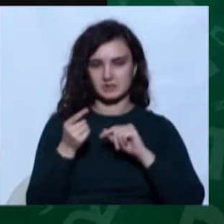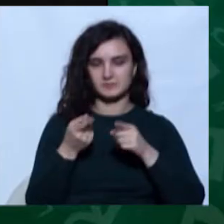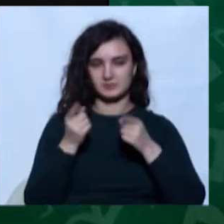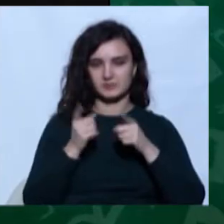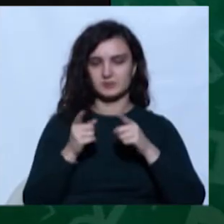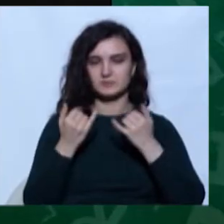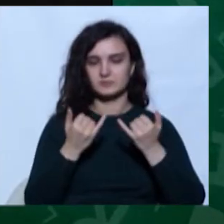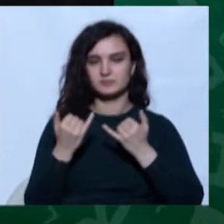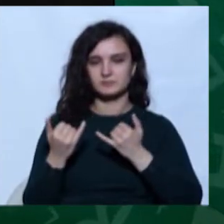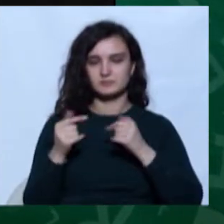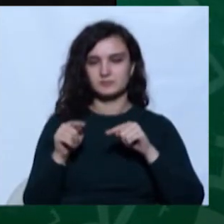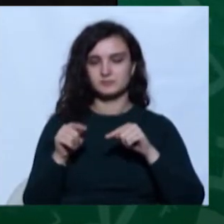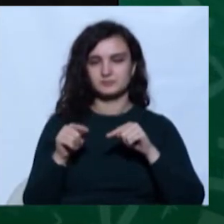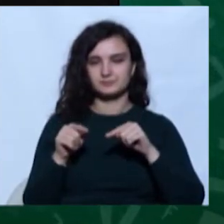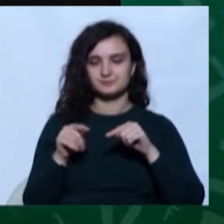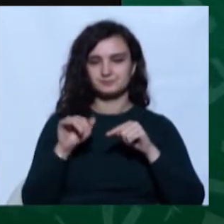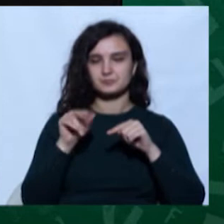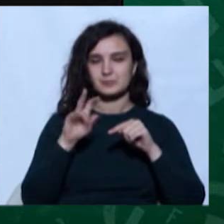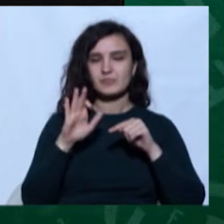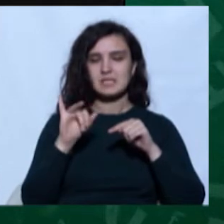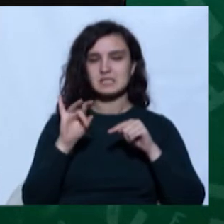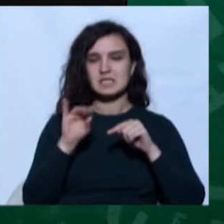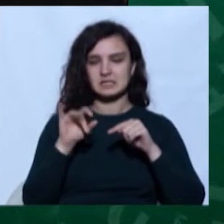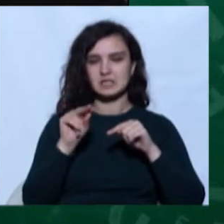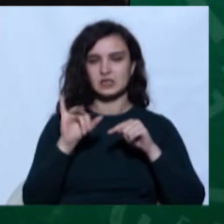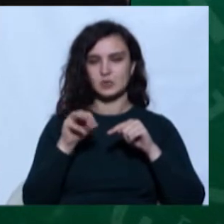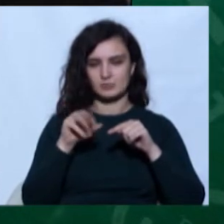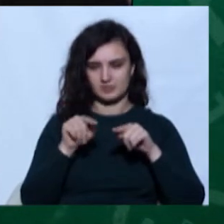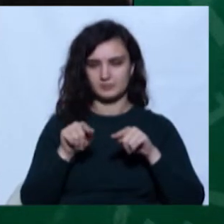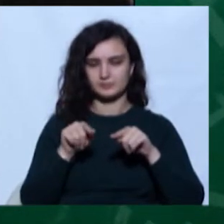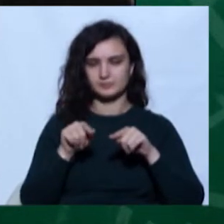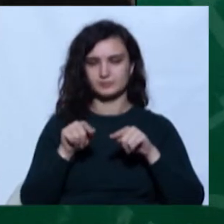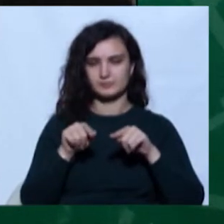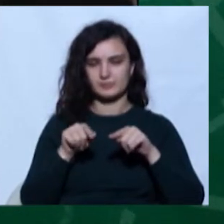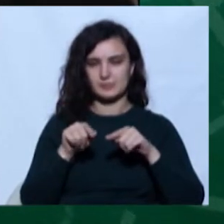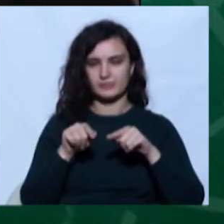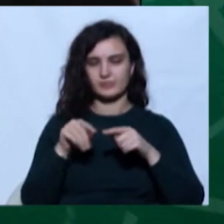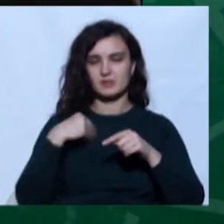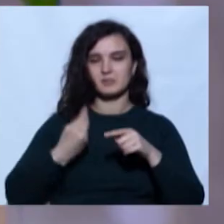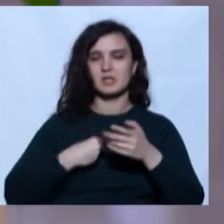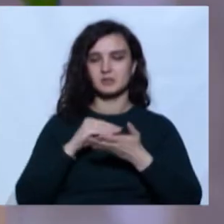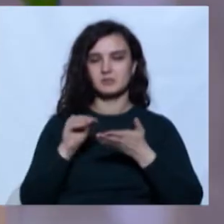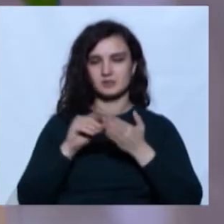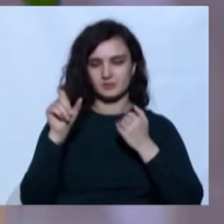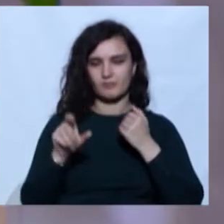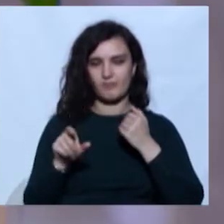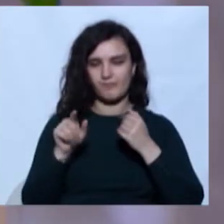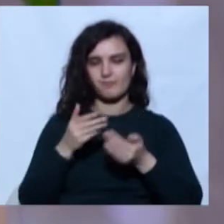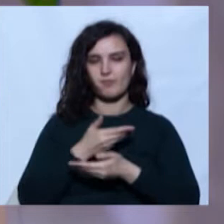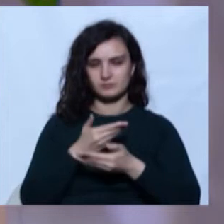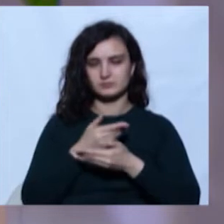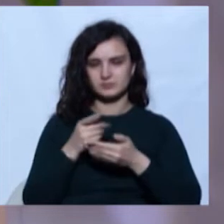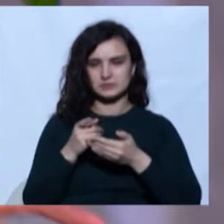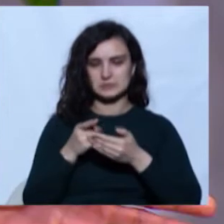And today it is Alexandre Dumas, a French writer who lived